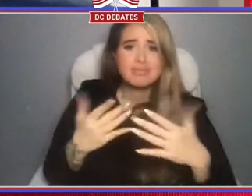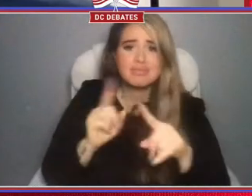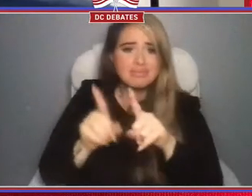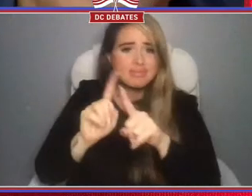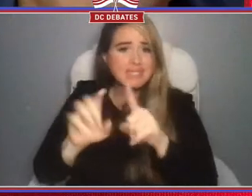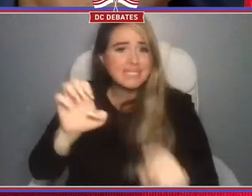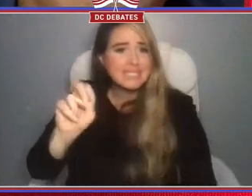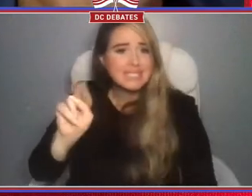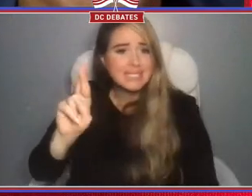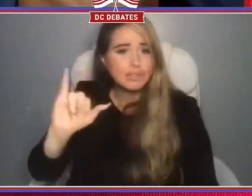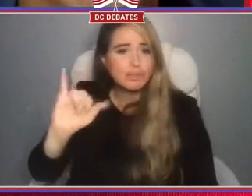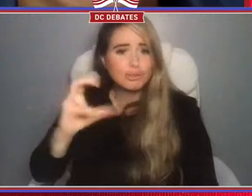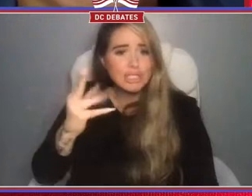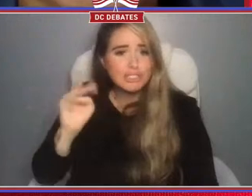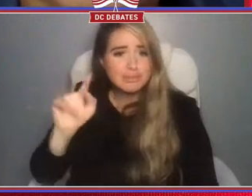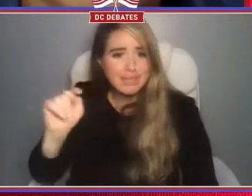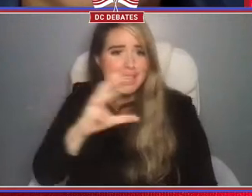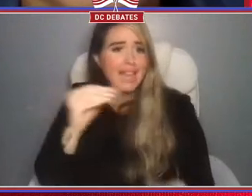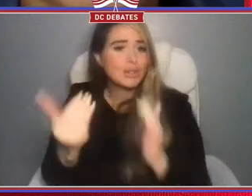high school model.